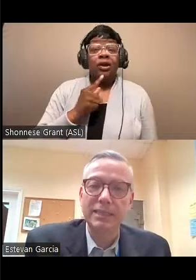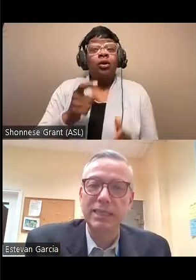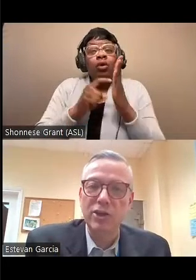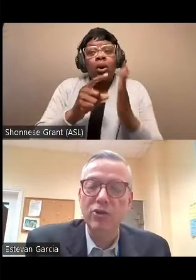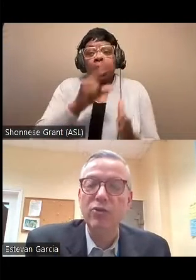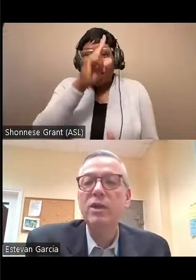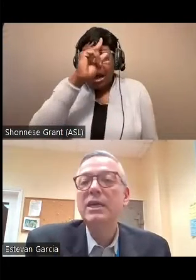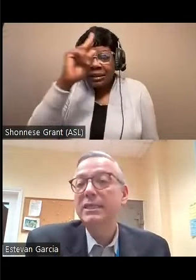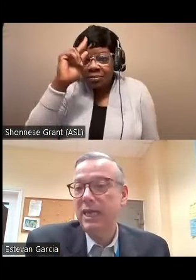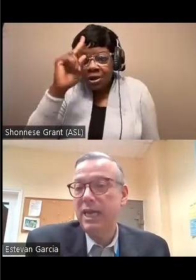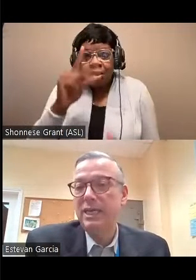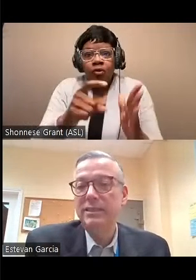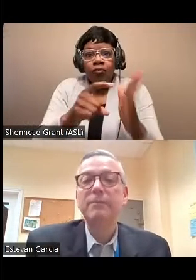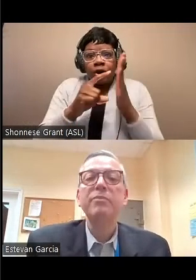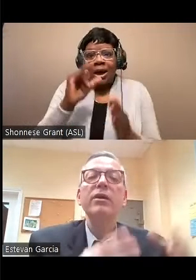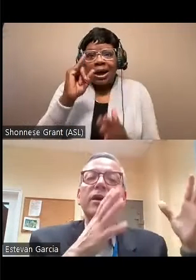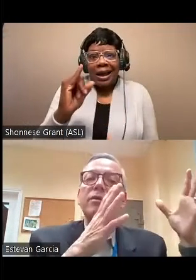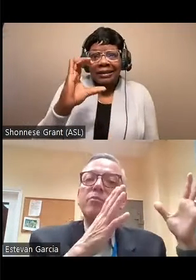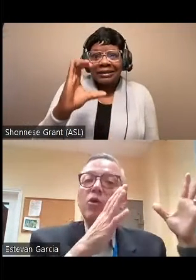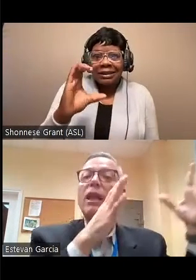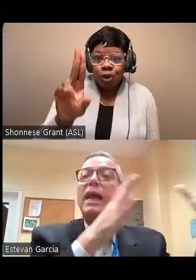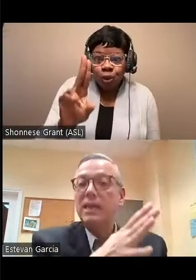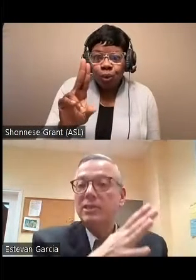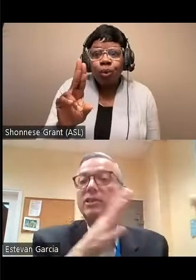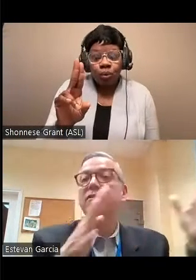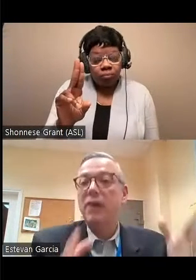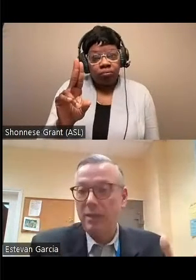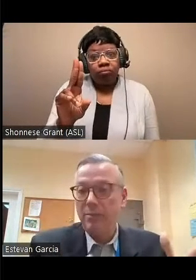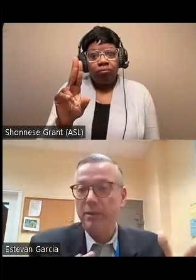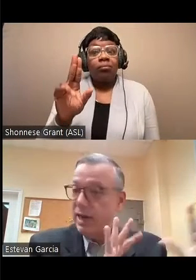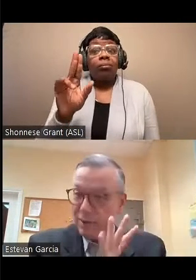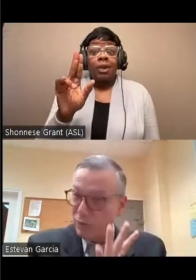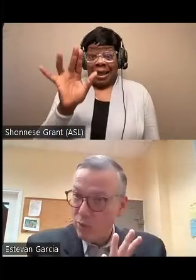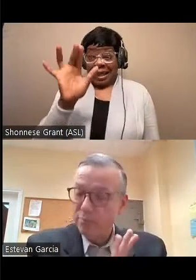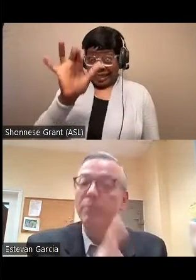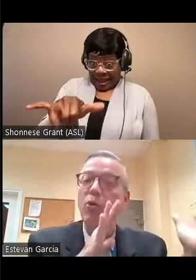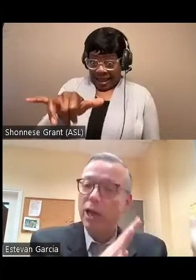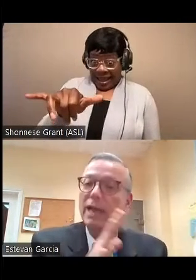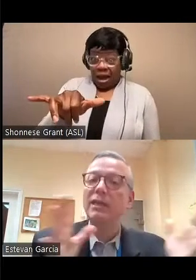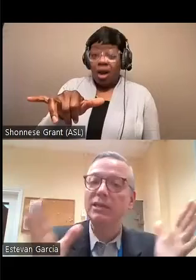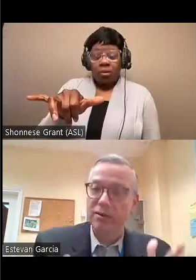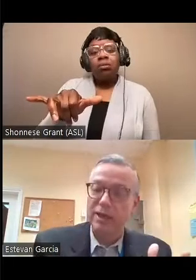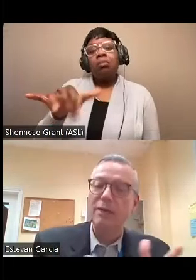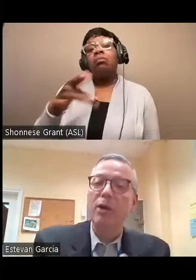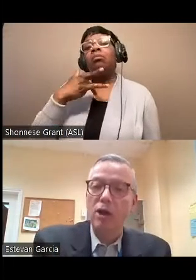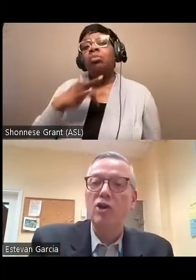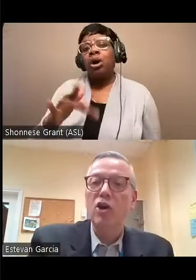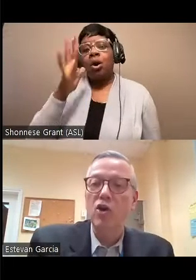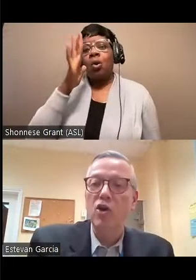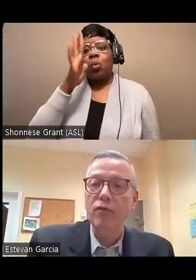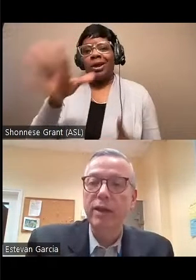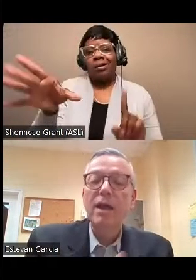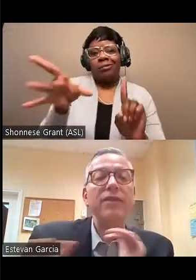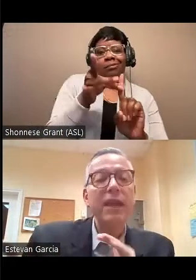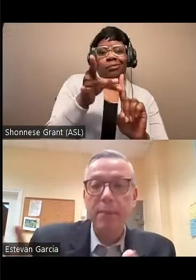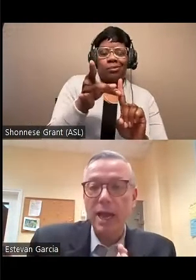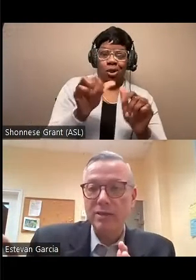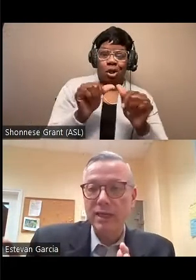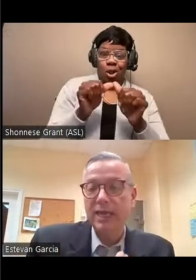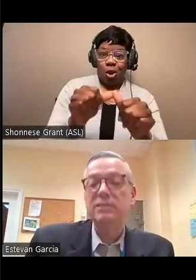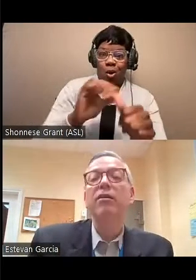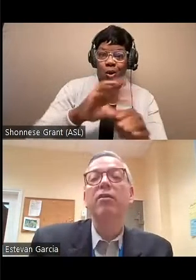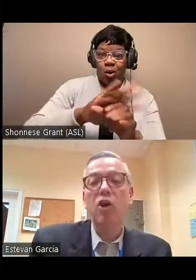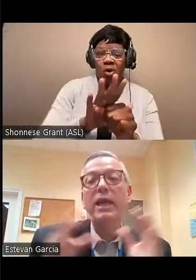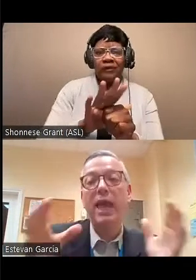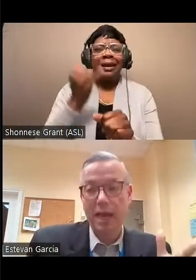and ICU stays, more likely to develop, not everyone, but more likely to develop long COVID than a